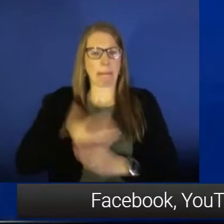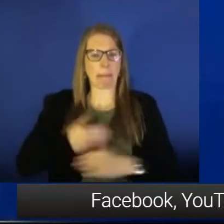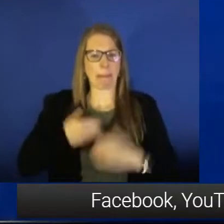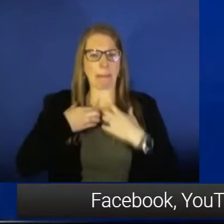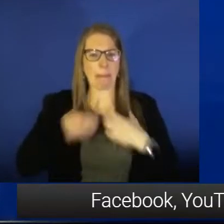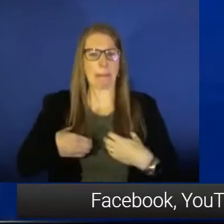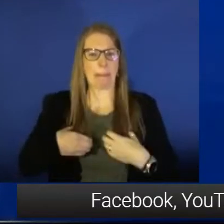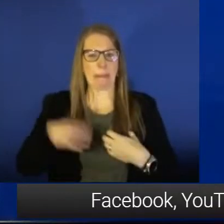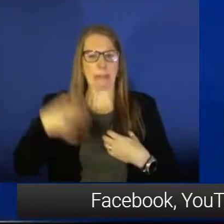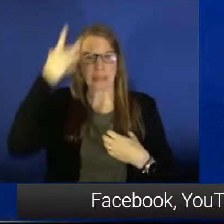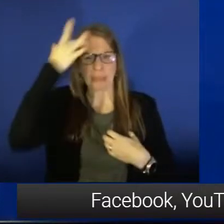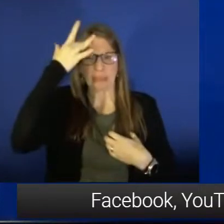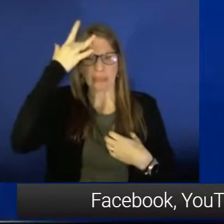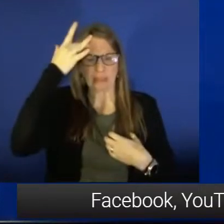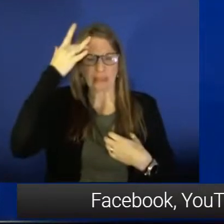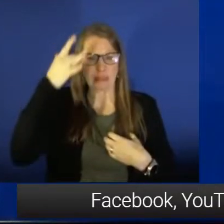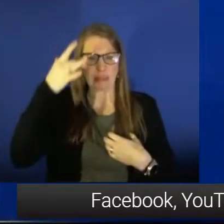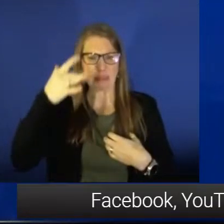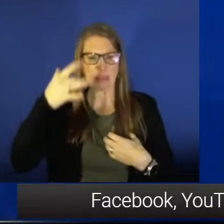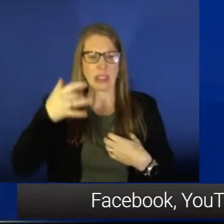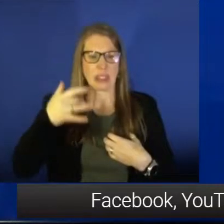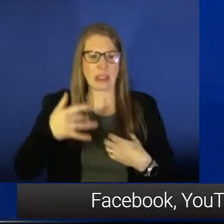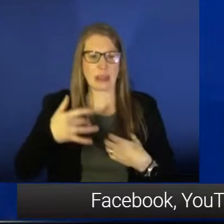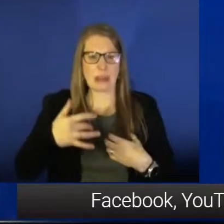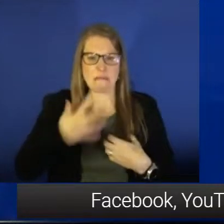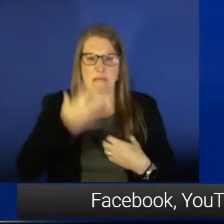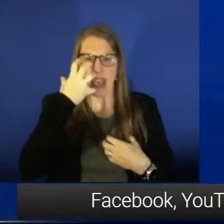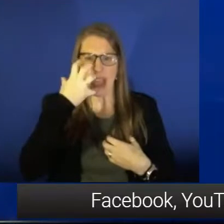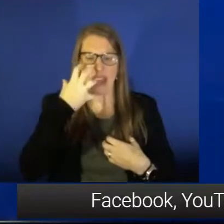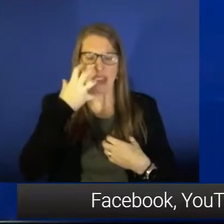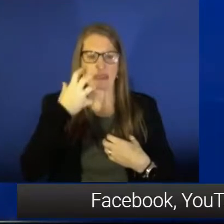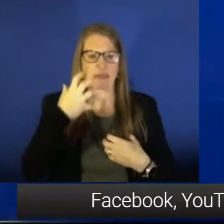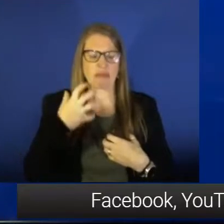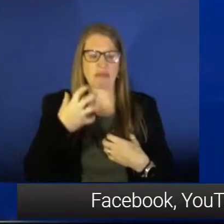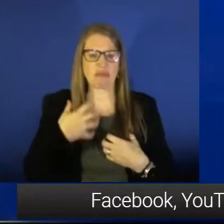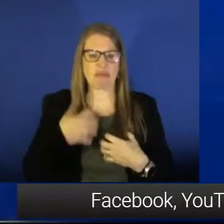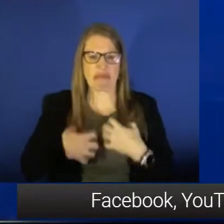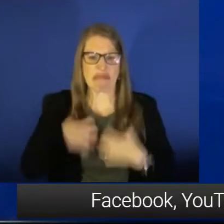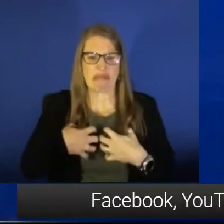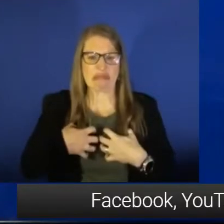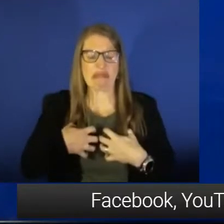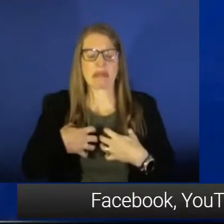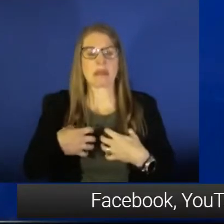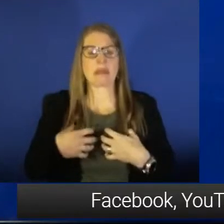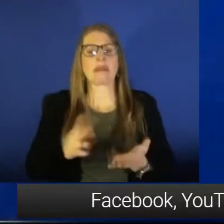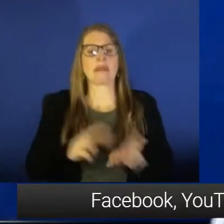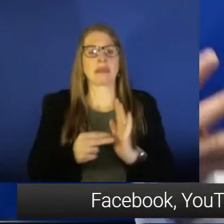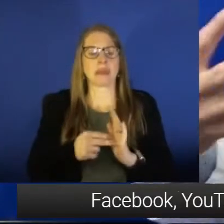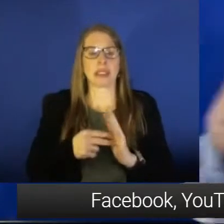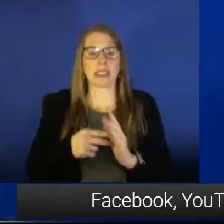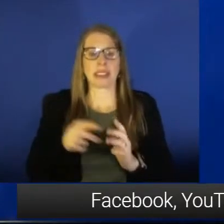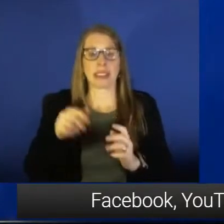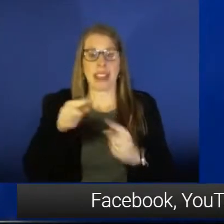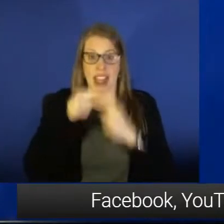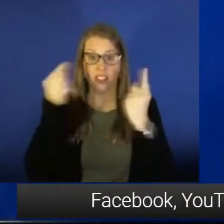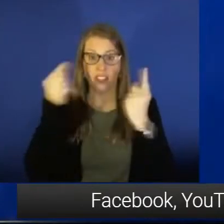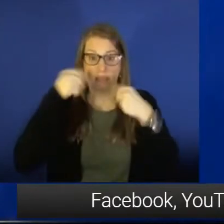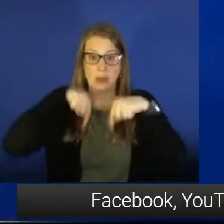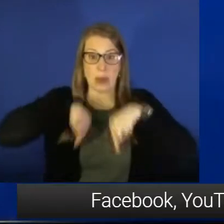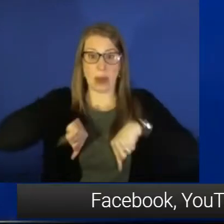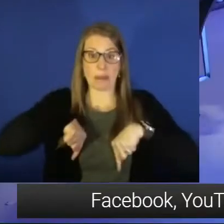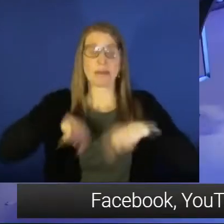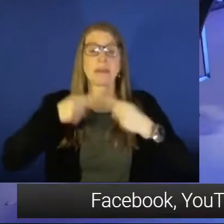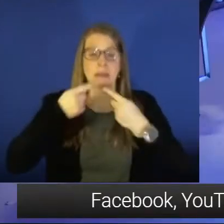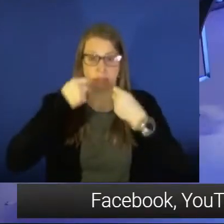of mad and gets a little angry, and then the allergen comes in and just really wreaks havoc. And so those things can sometimes go hand in glove.